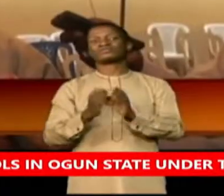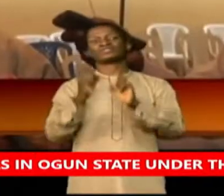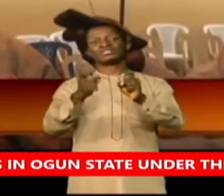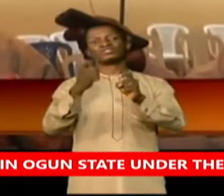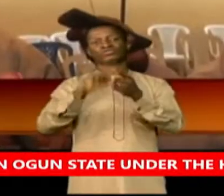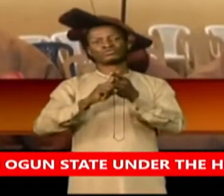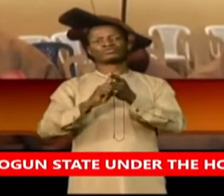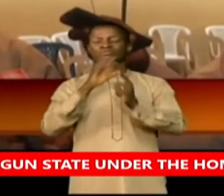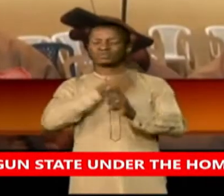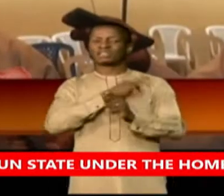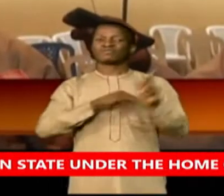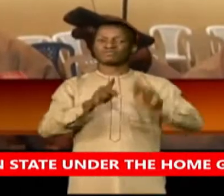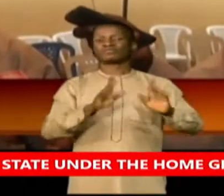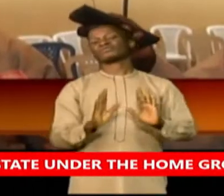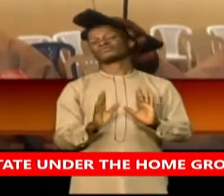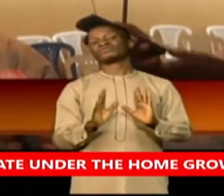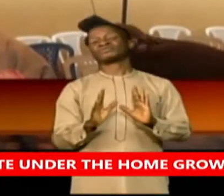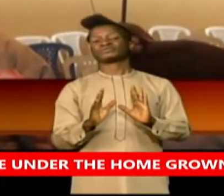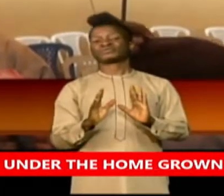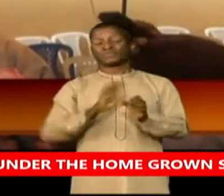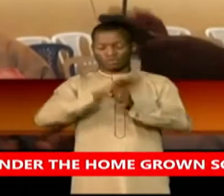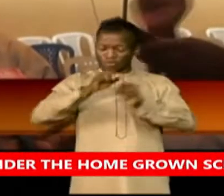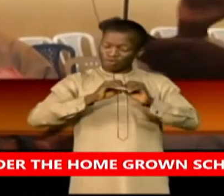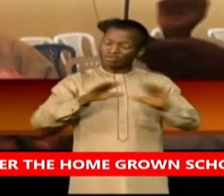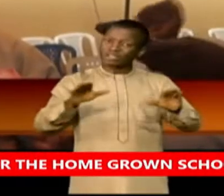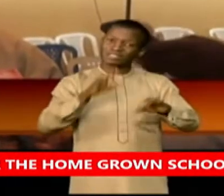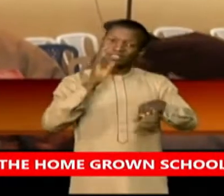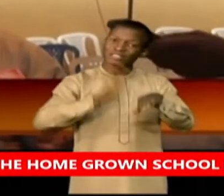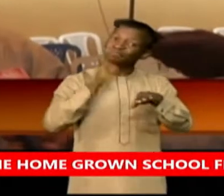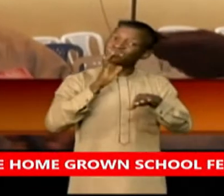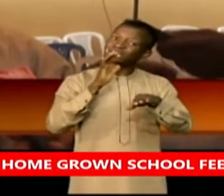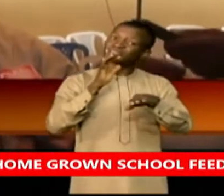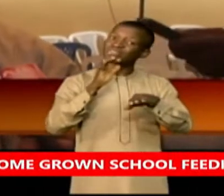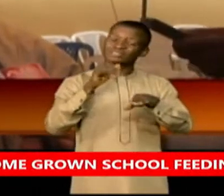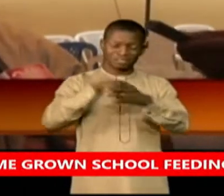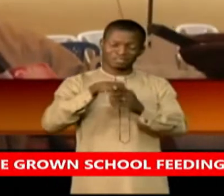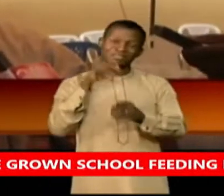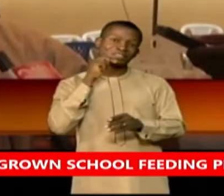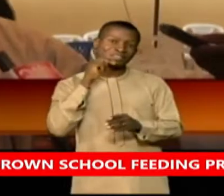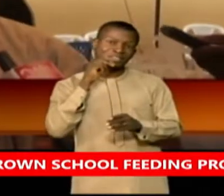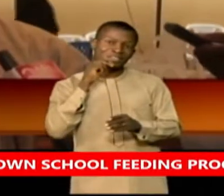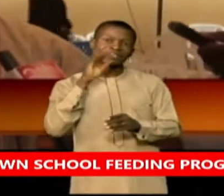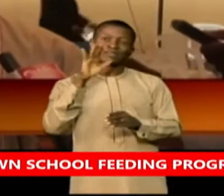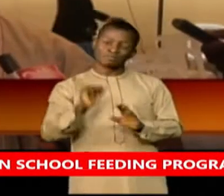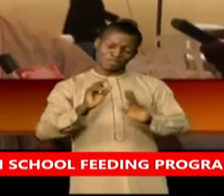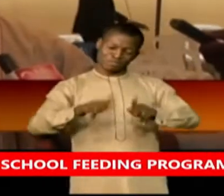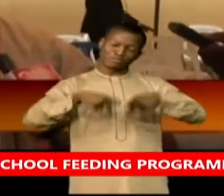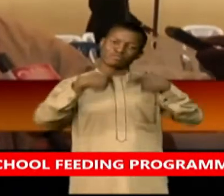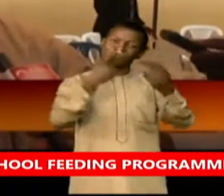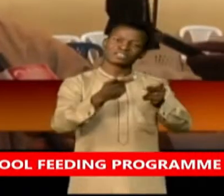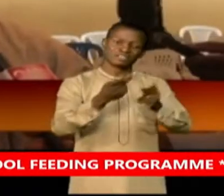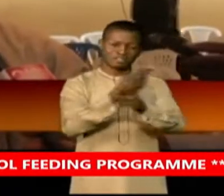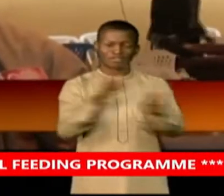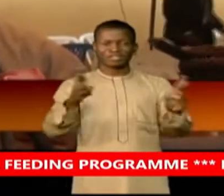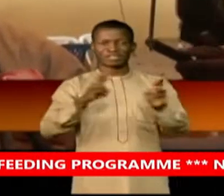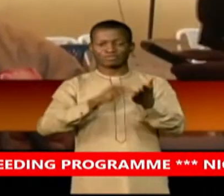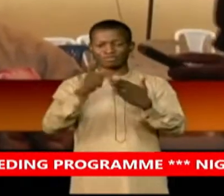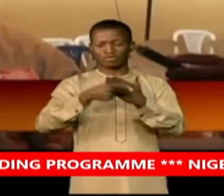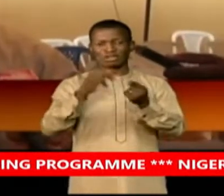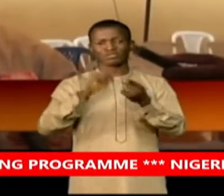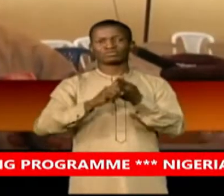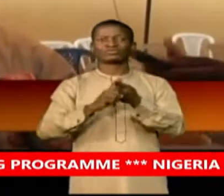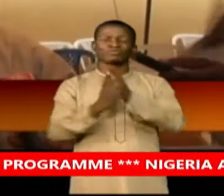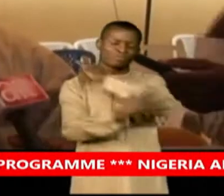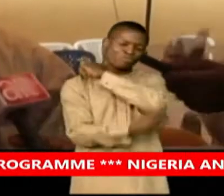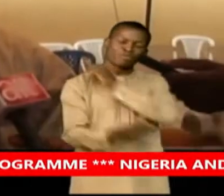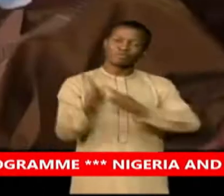The impact of coronavirus, COVID-19 in Nigeria, by providing relief programs to most vulnerable households in